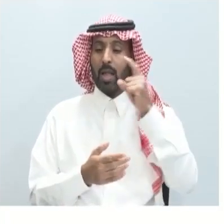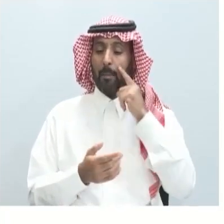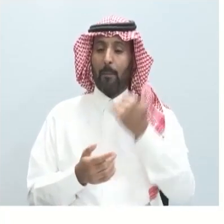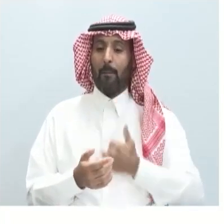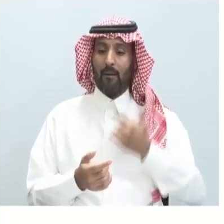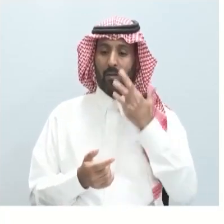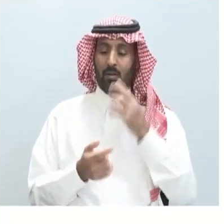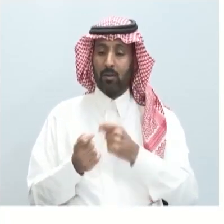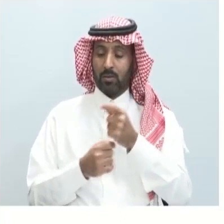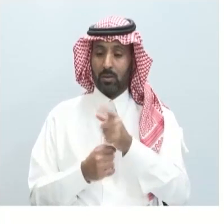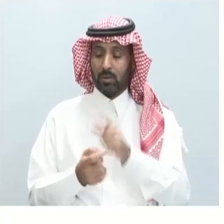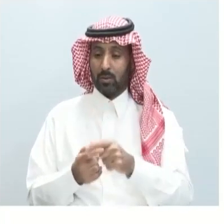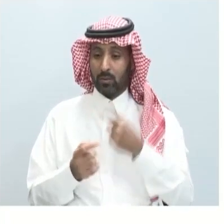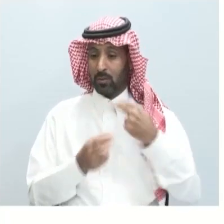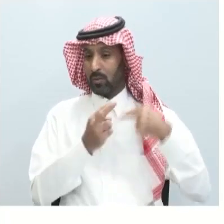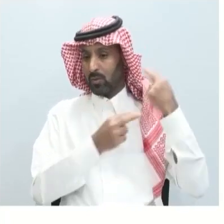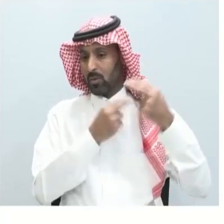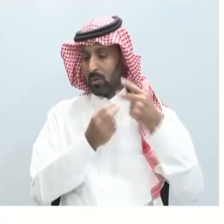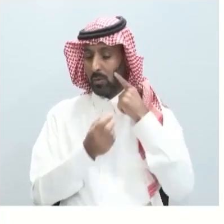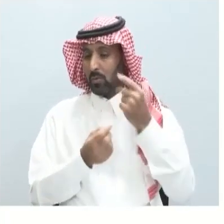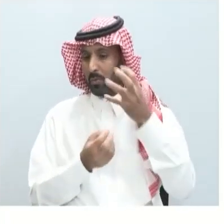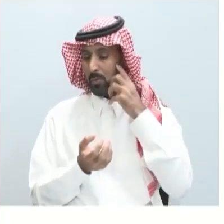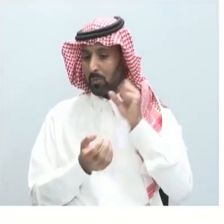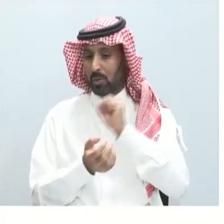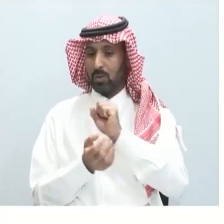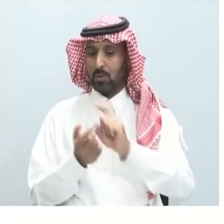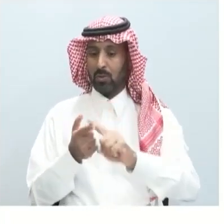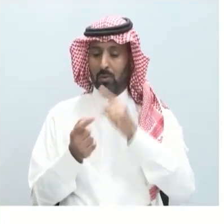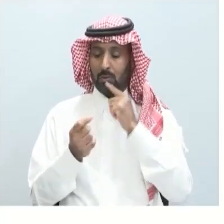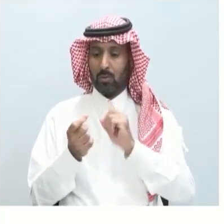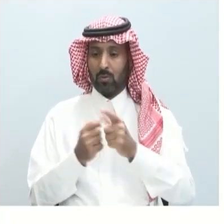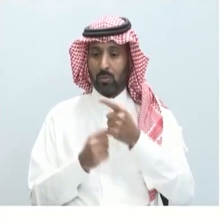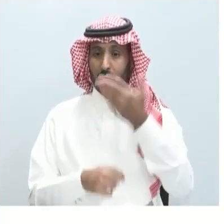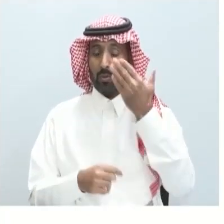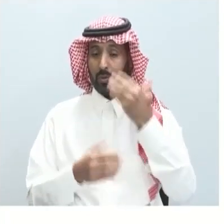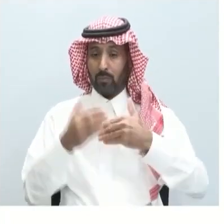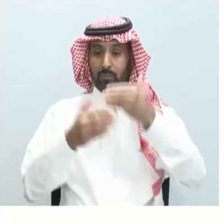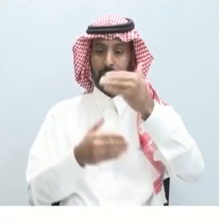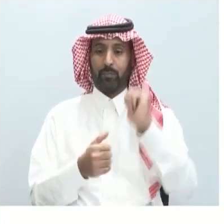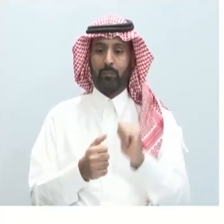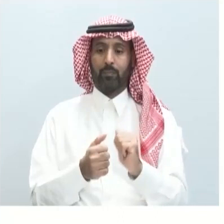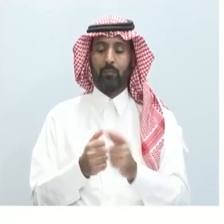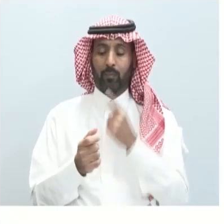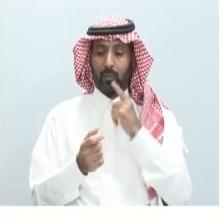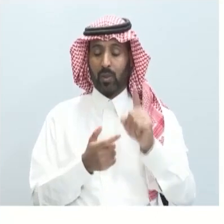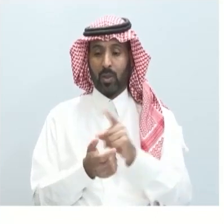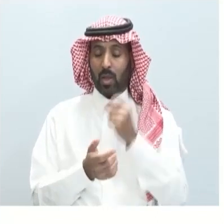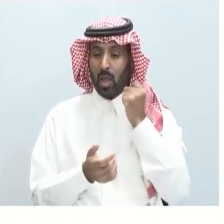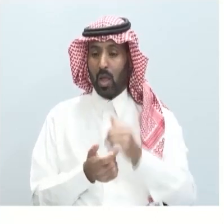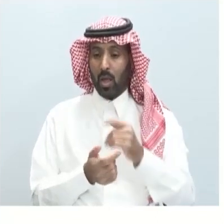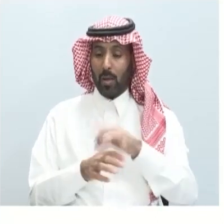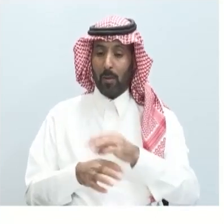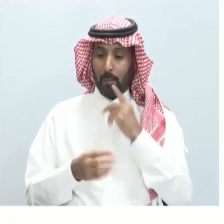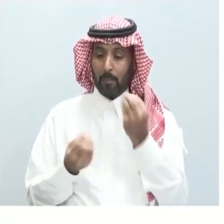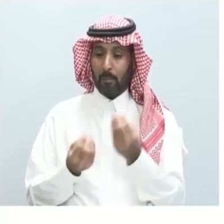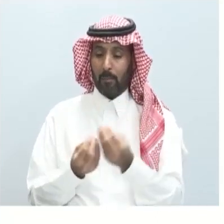national identity, culture and heritage make it special and provide limitless potential for development. The nation is honored to welcome